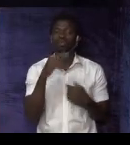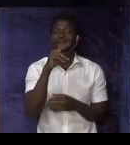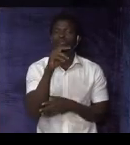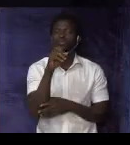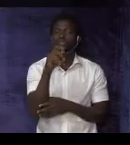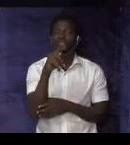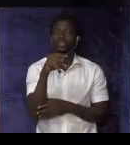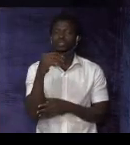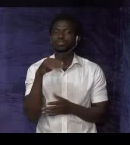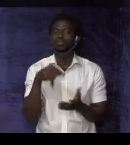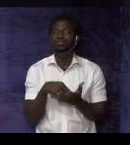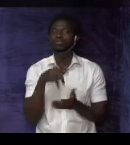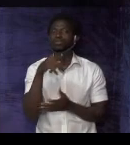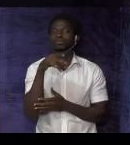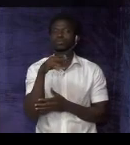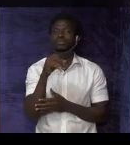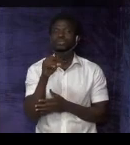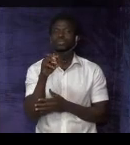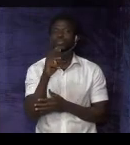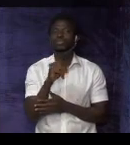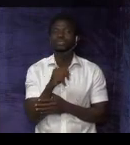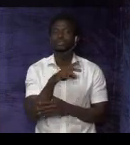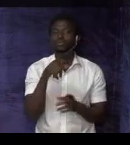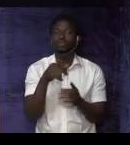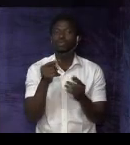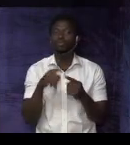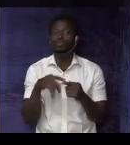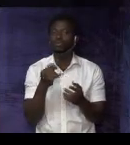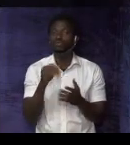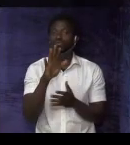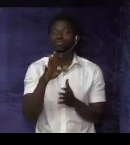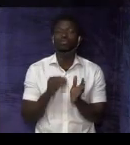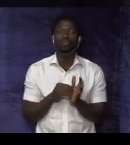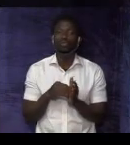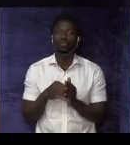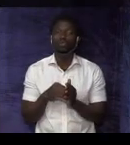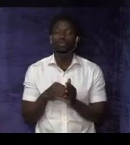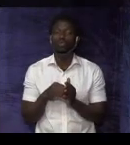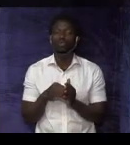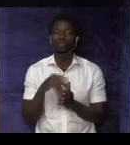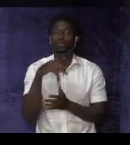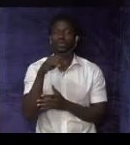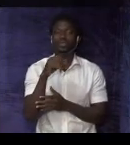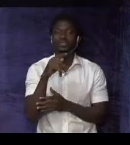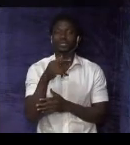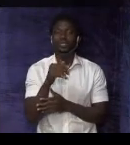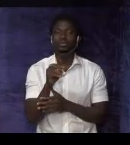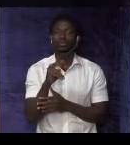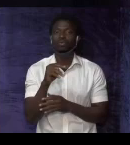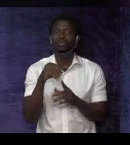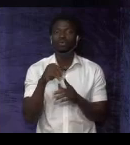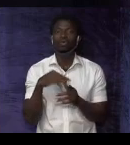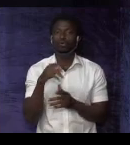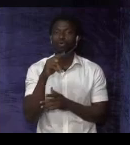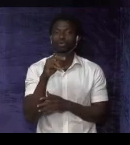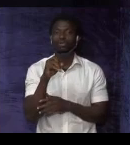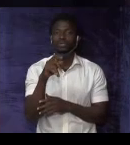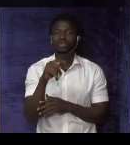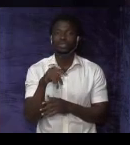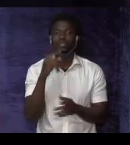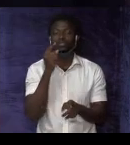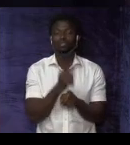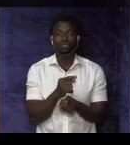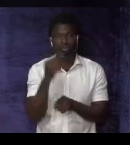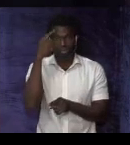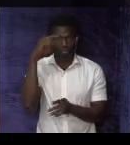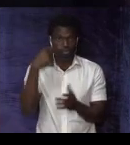net of this prism, a pentagonal prism. So when you want to draw your own pentagon or your own net, just imagine